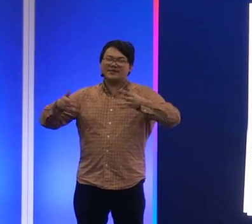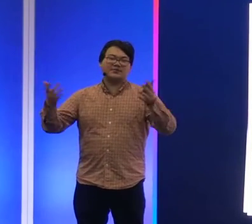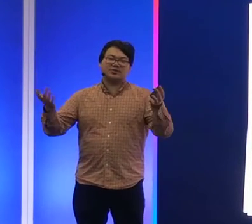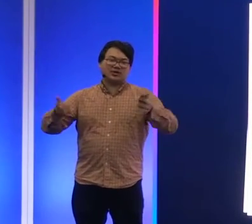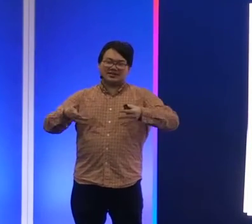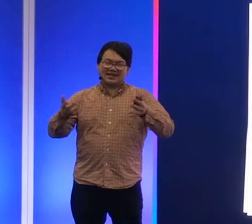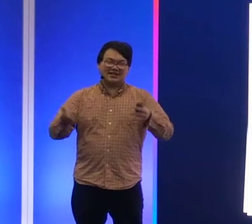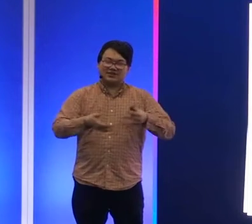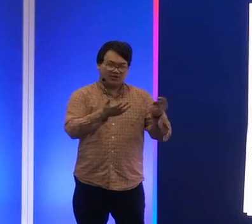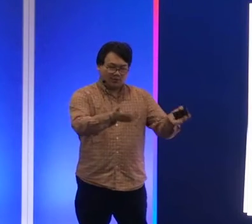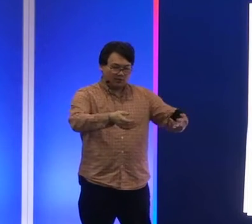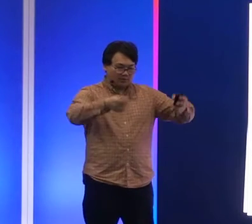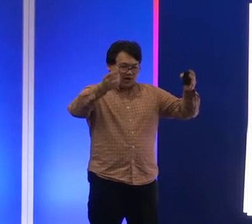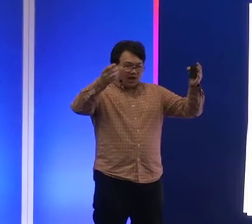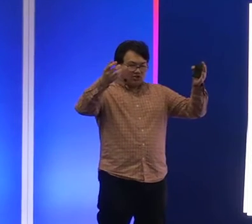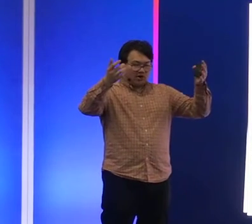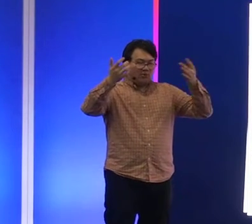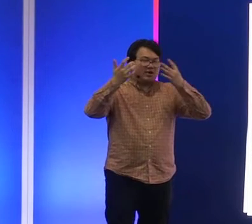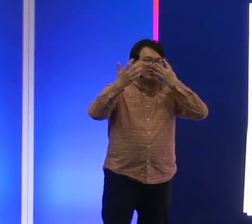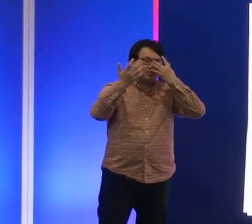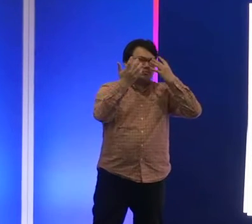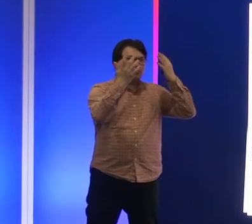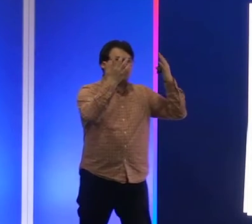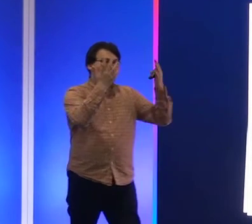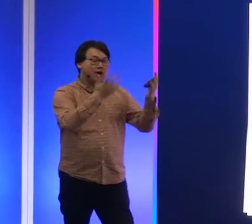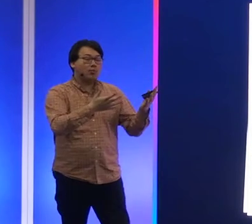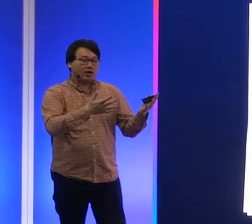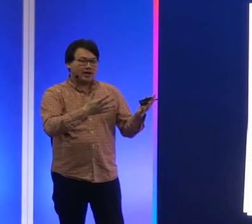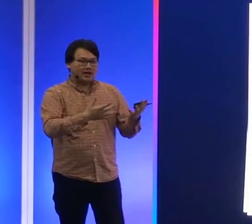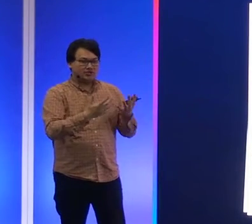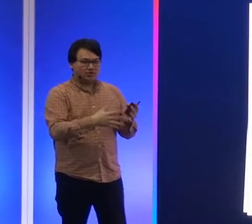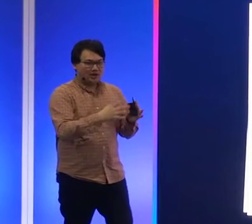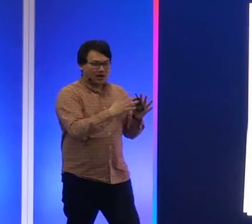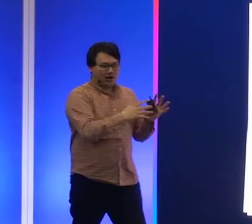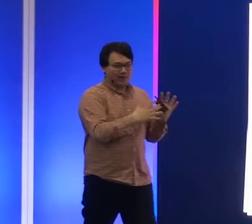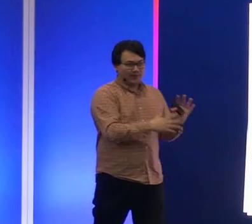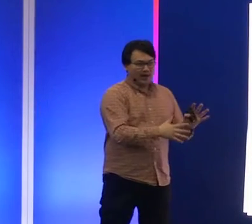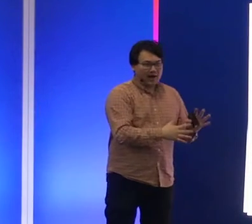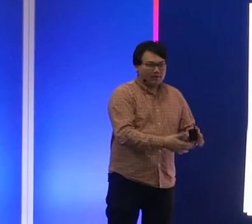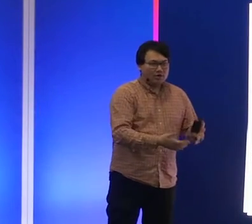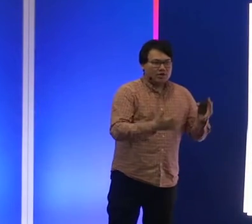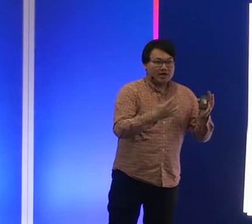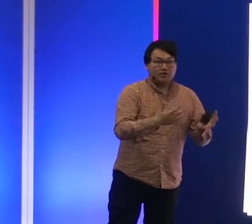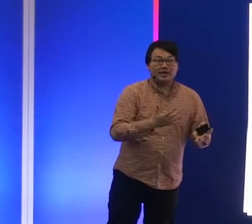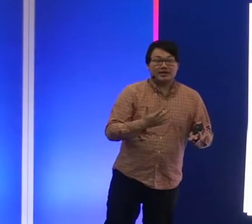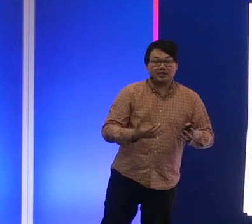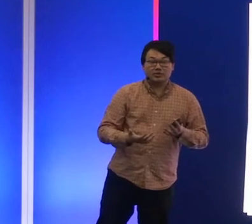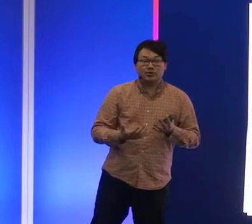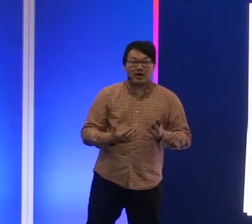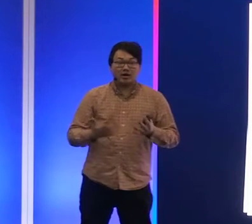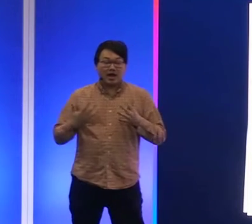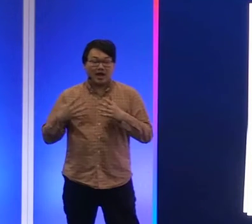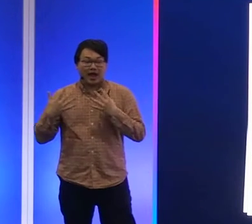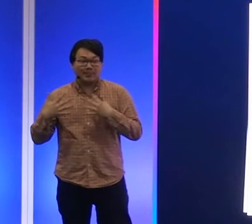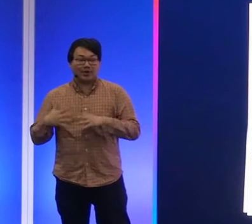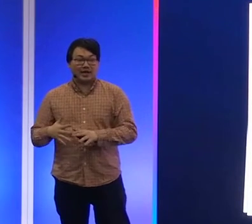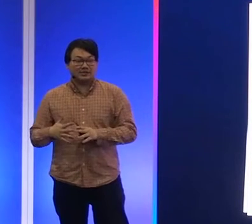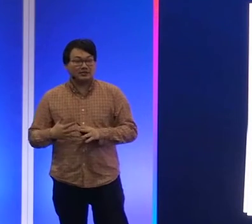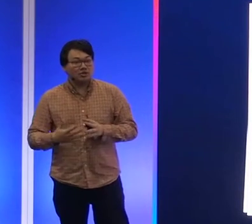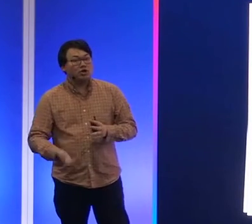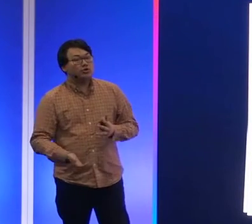A deaf individual can't sign into their remote. So what they're working on is using our API to integrate it into their